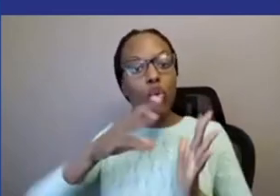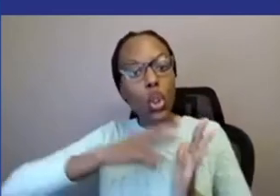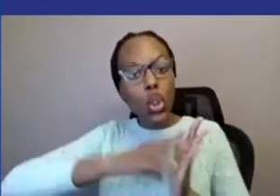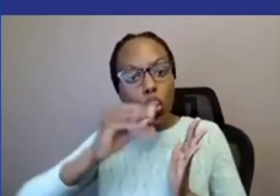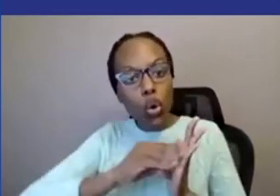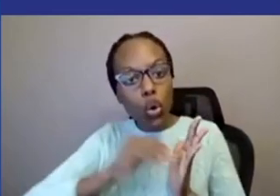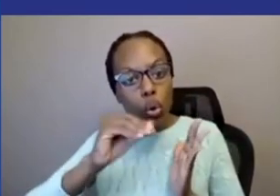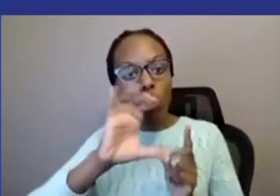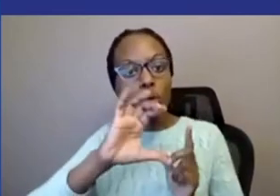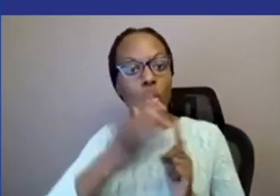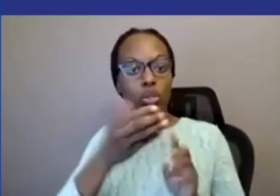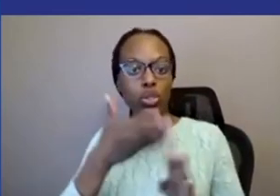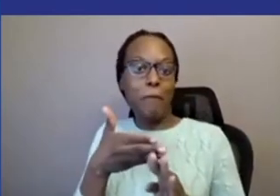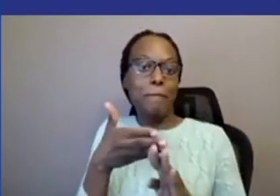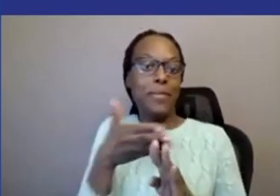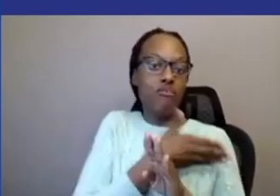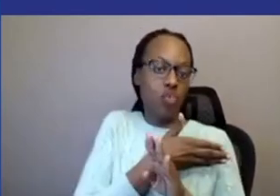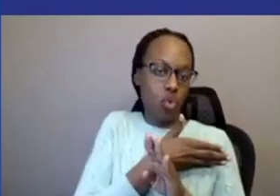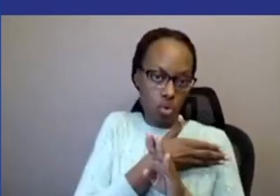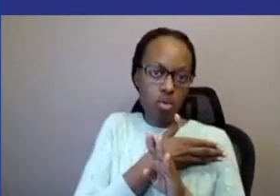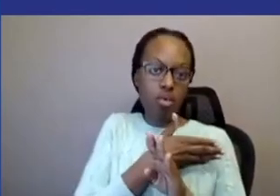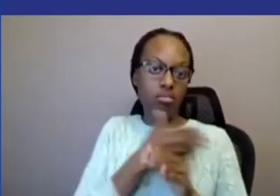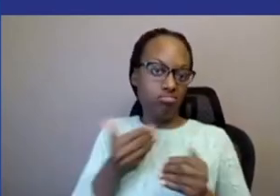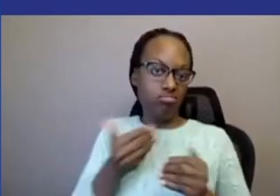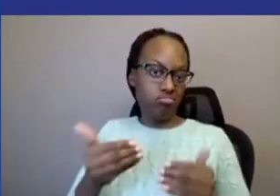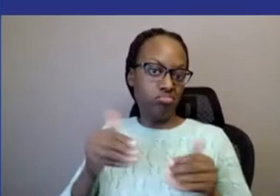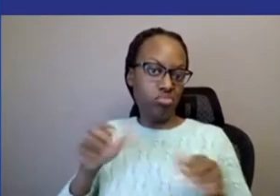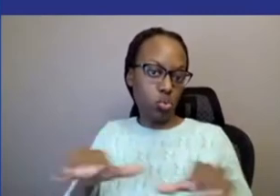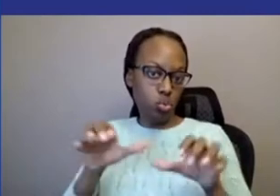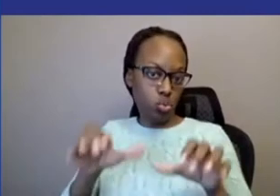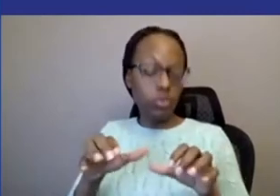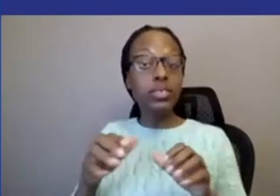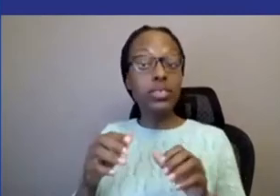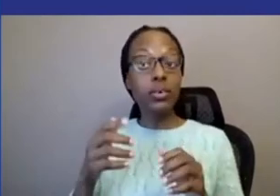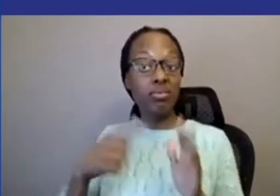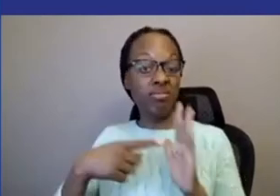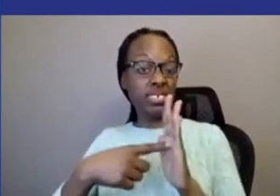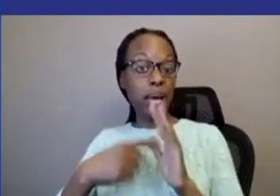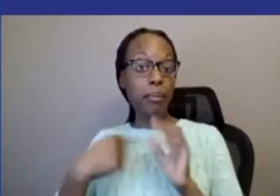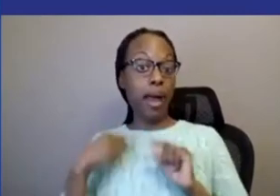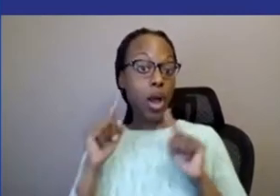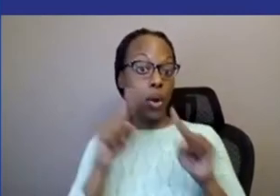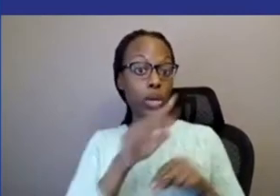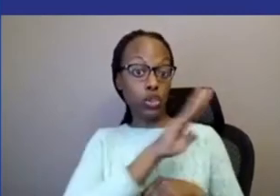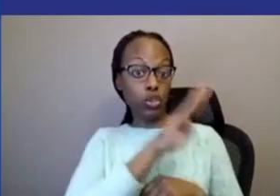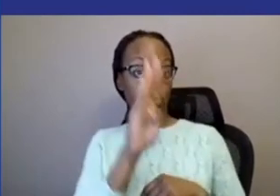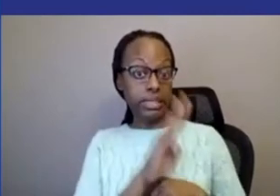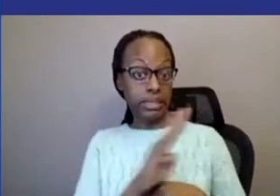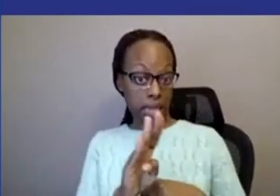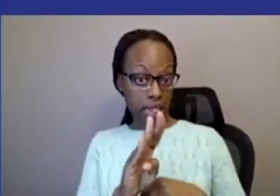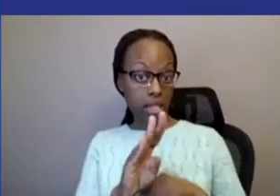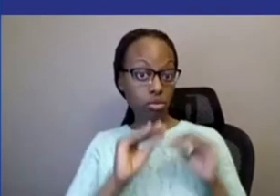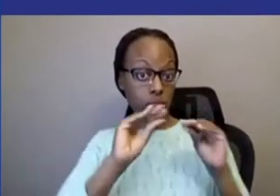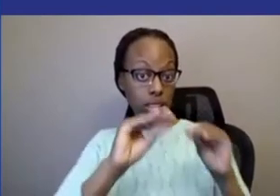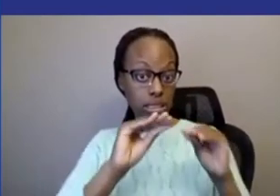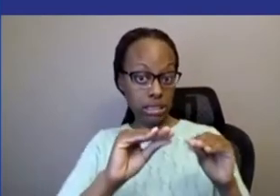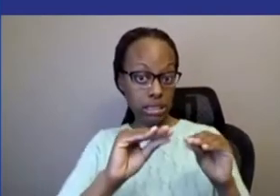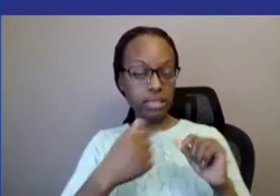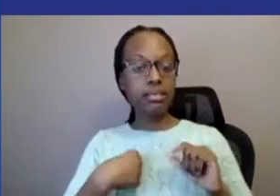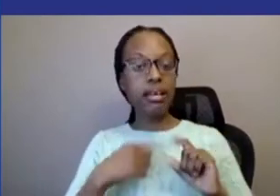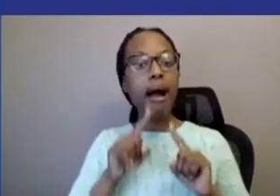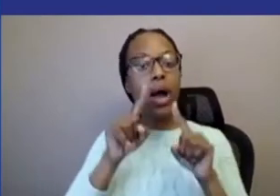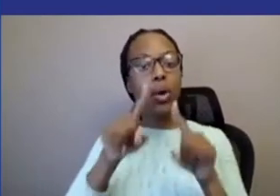give you a quick example. When I went to Brazil the first time to teach, they put me up in the suburbs in some town where all these kids go for hip